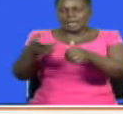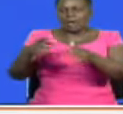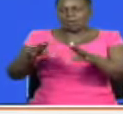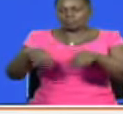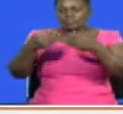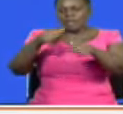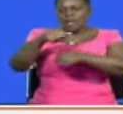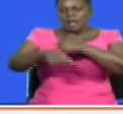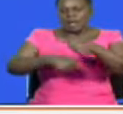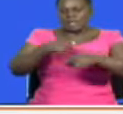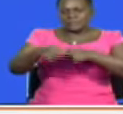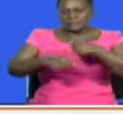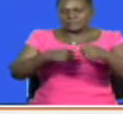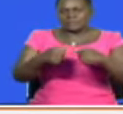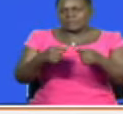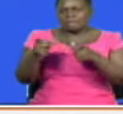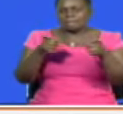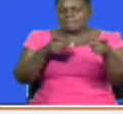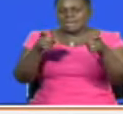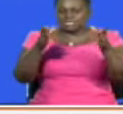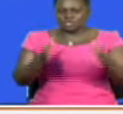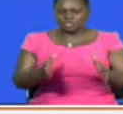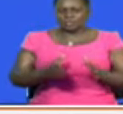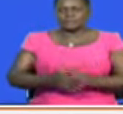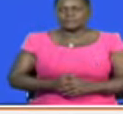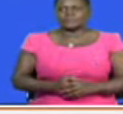named as interim manager.